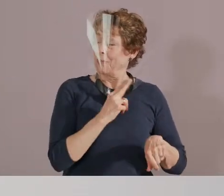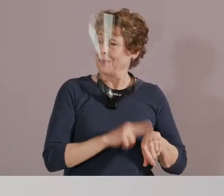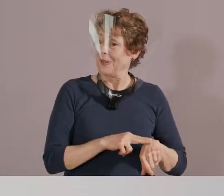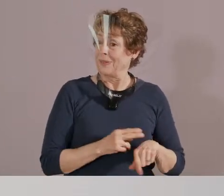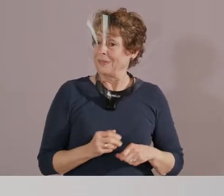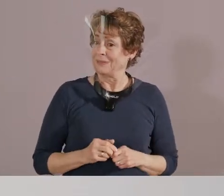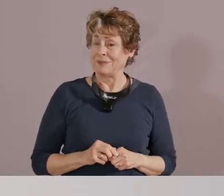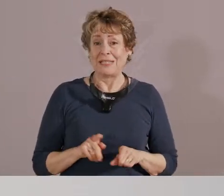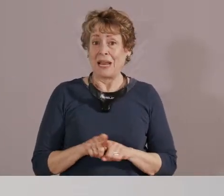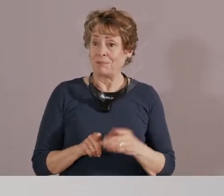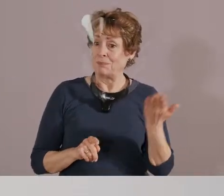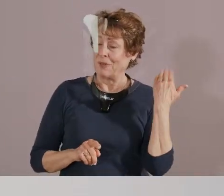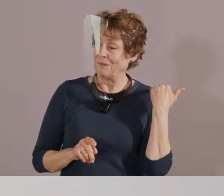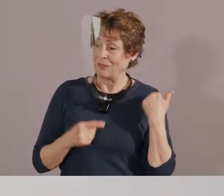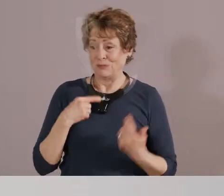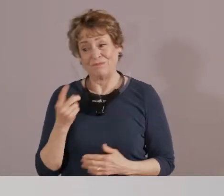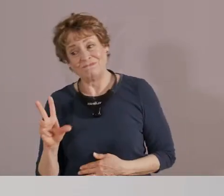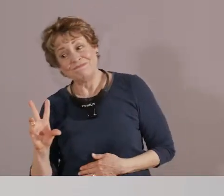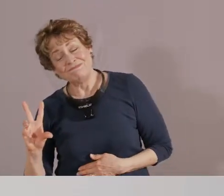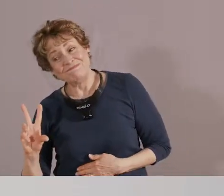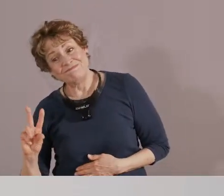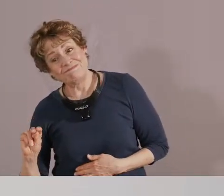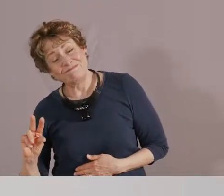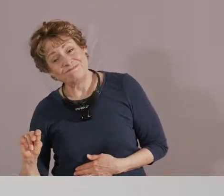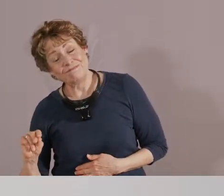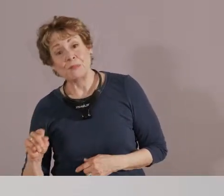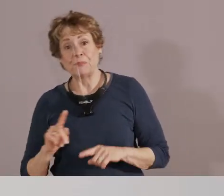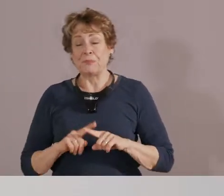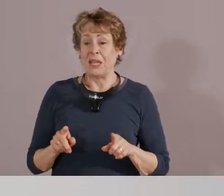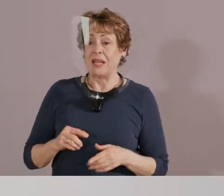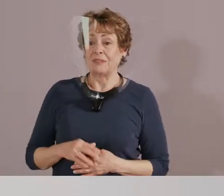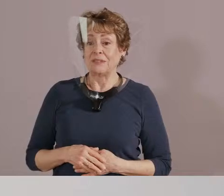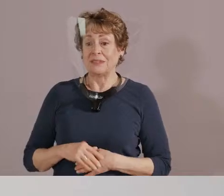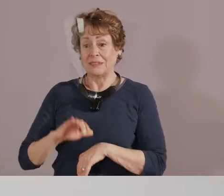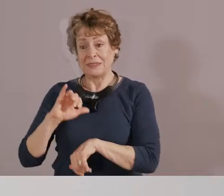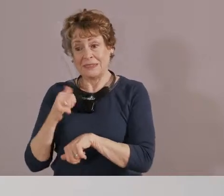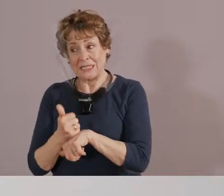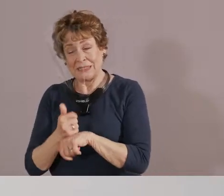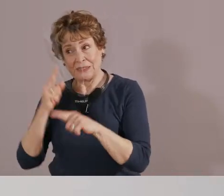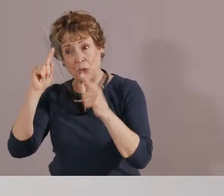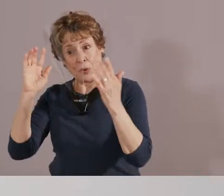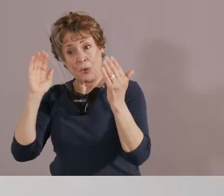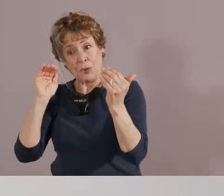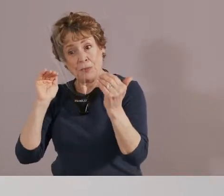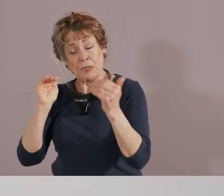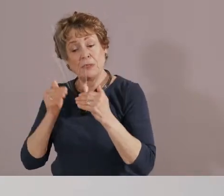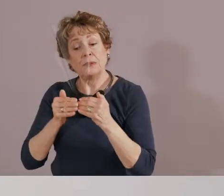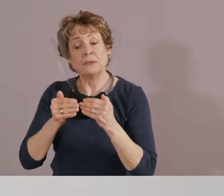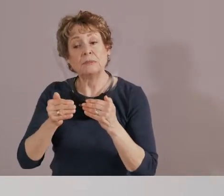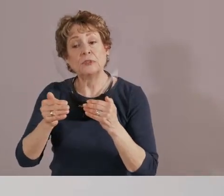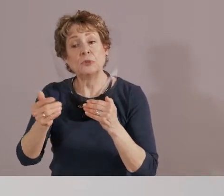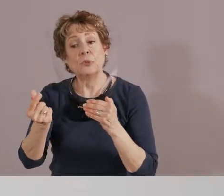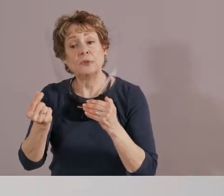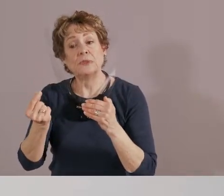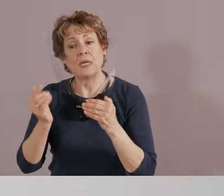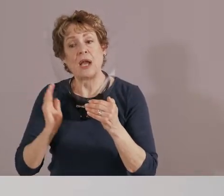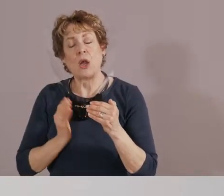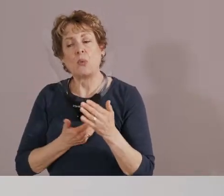setting that expectation moving forward that it's a new normal and it'll get closer back to where we were, but it might